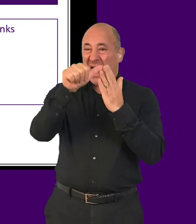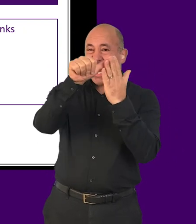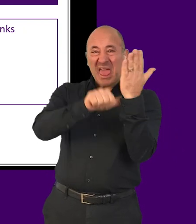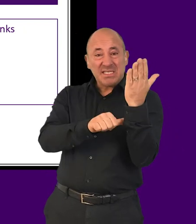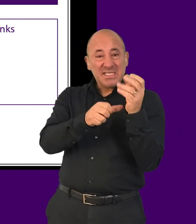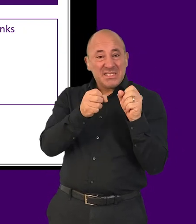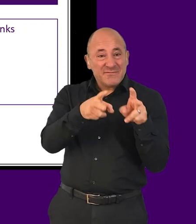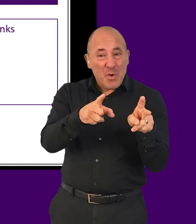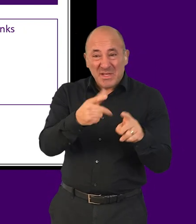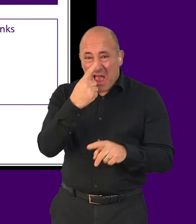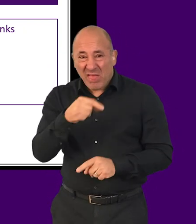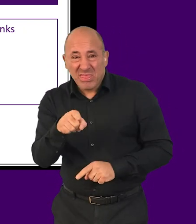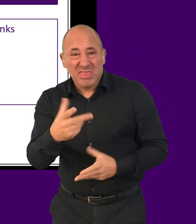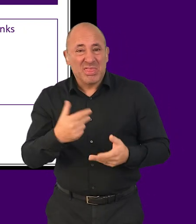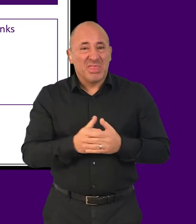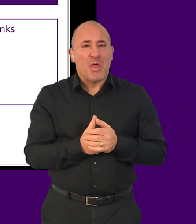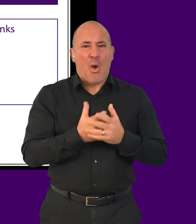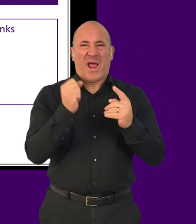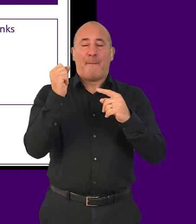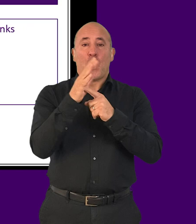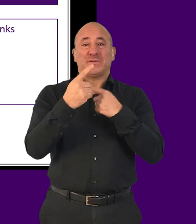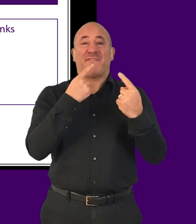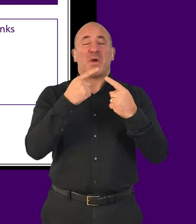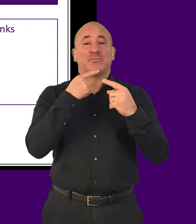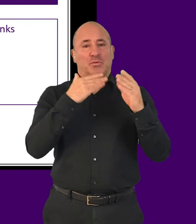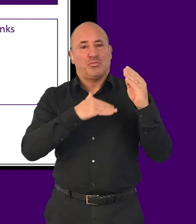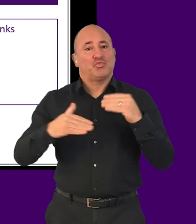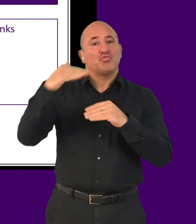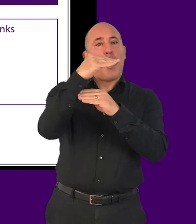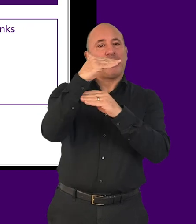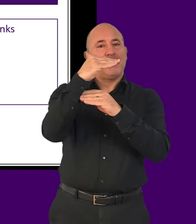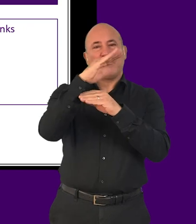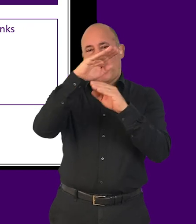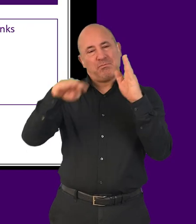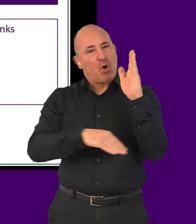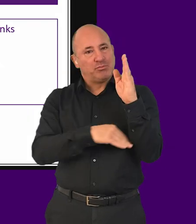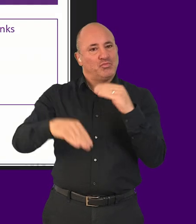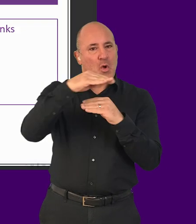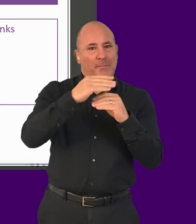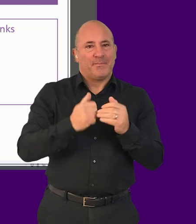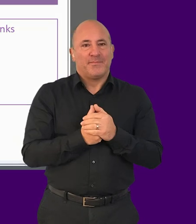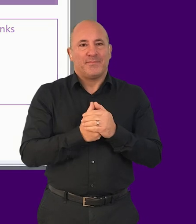list format when appropriate, and placing important information at the beginning of the content.